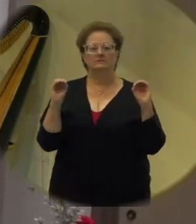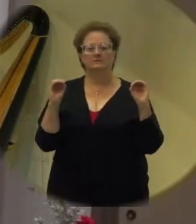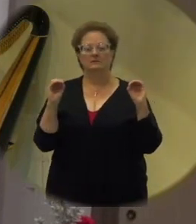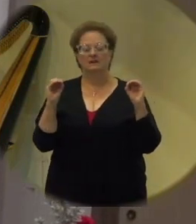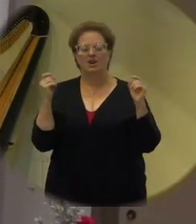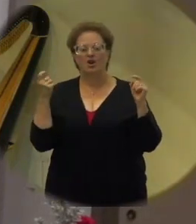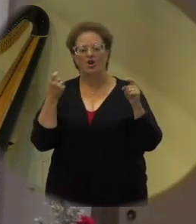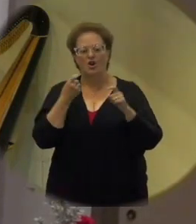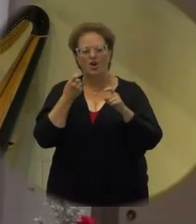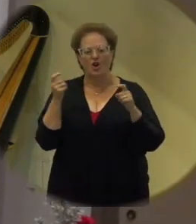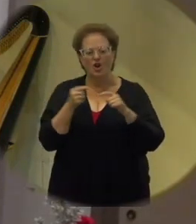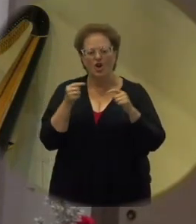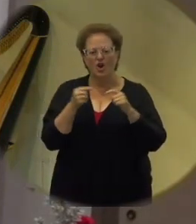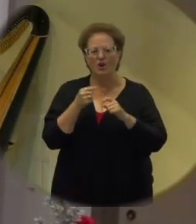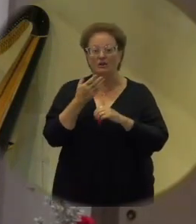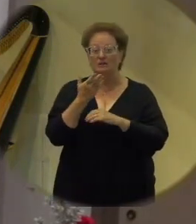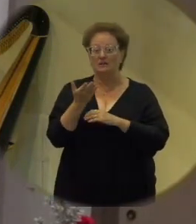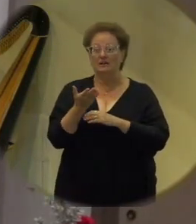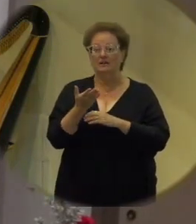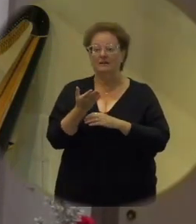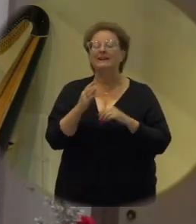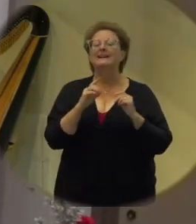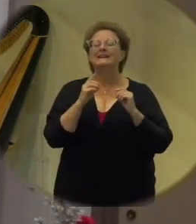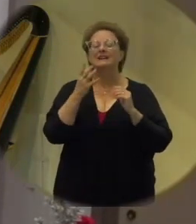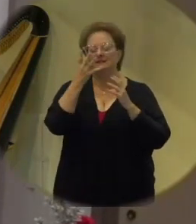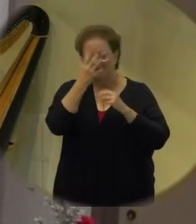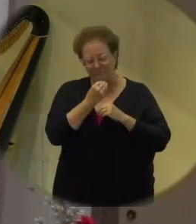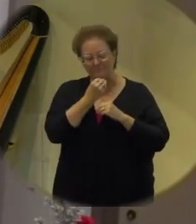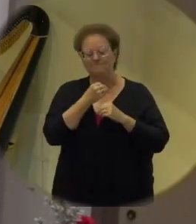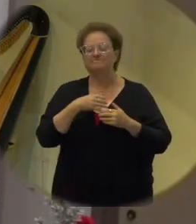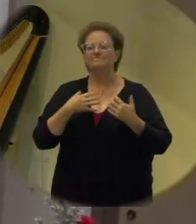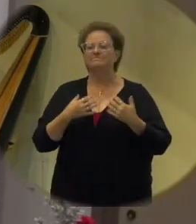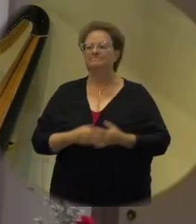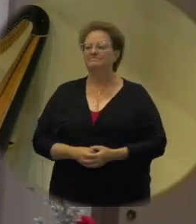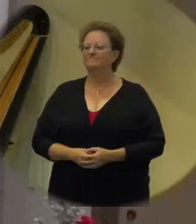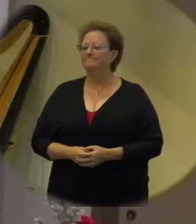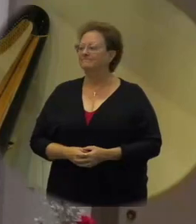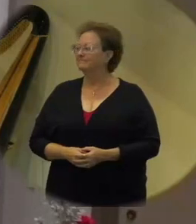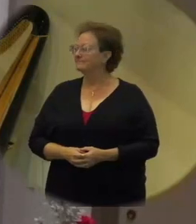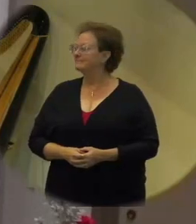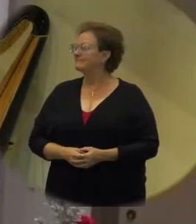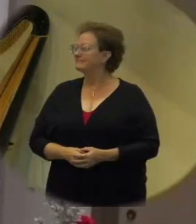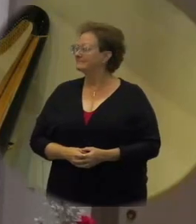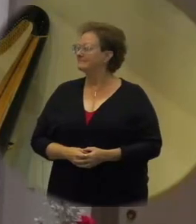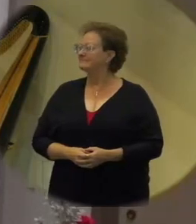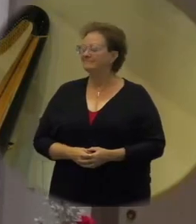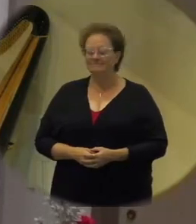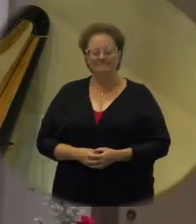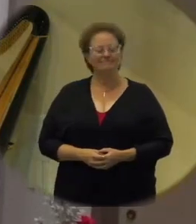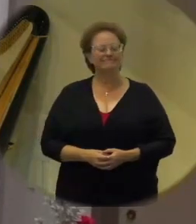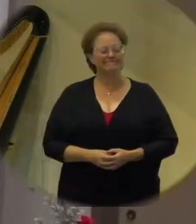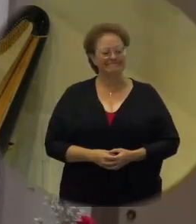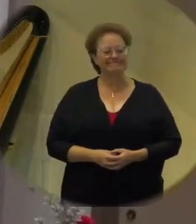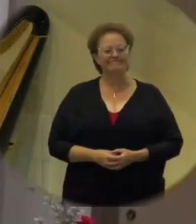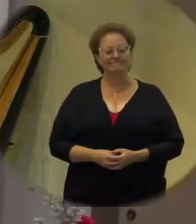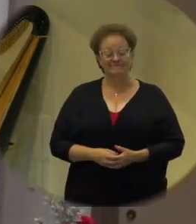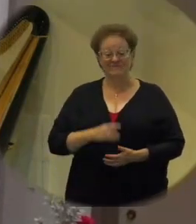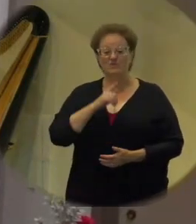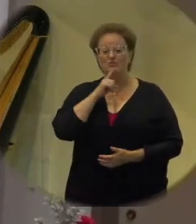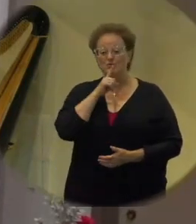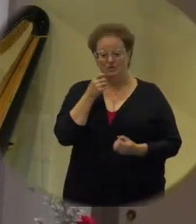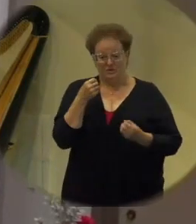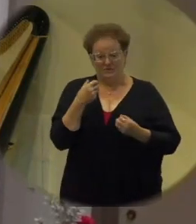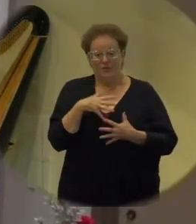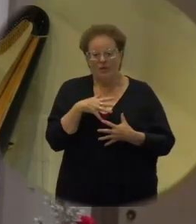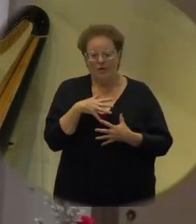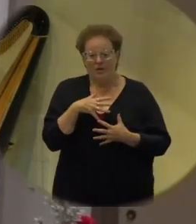can harm you. Now go to sleep. Wow. When you're truly